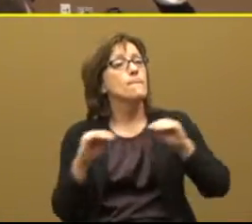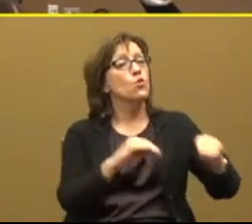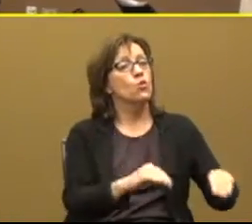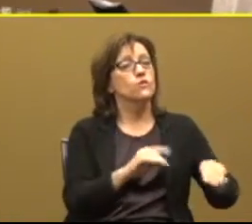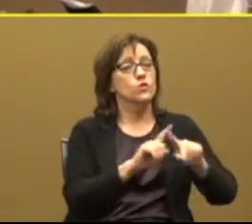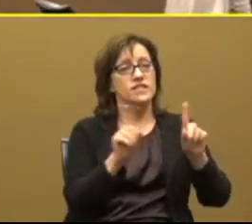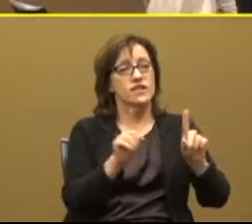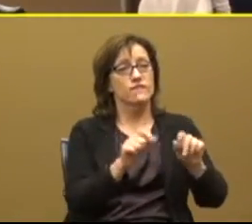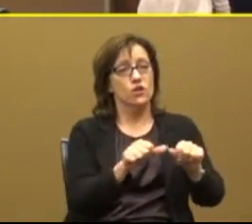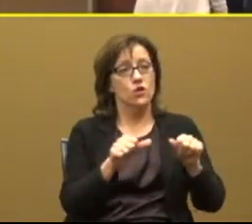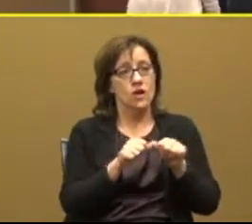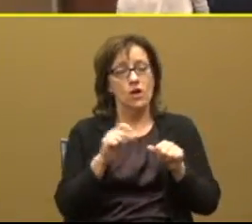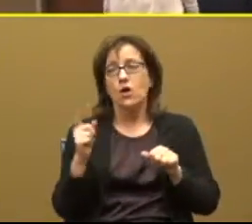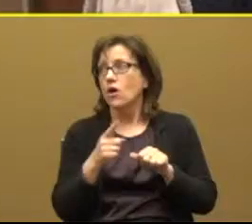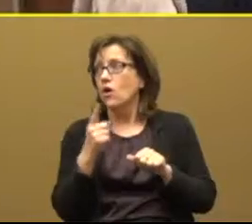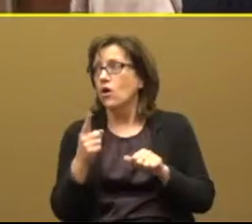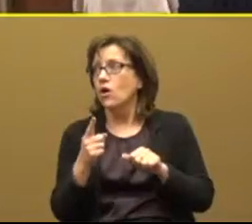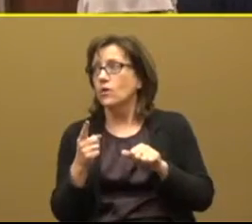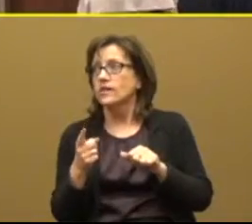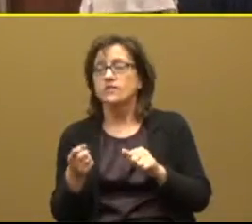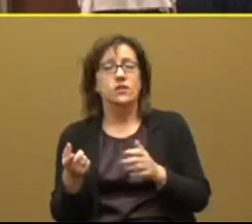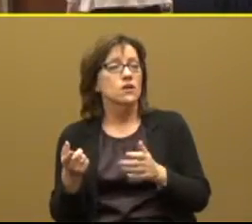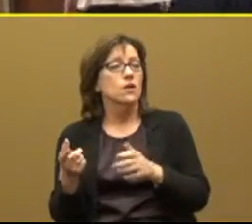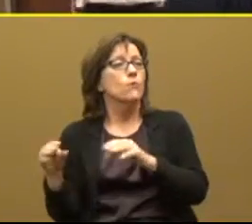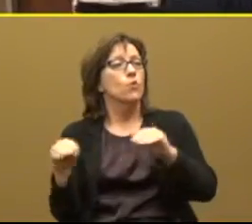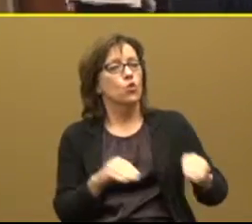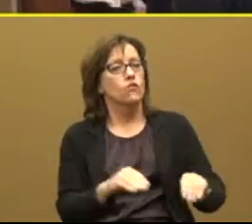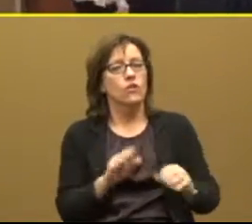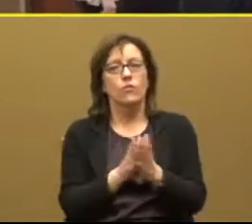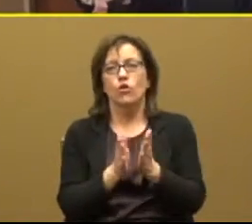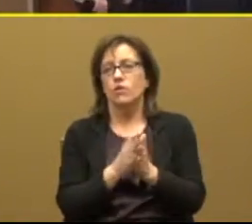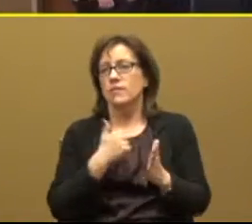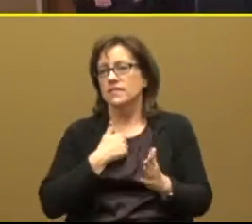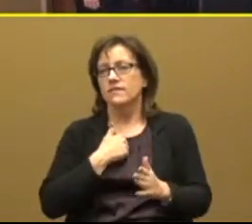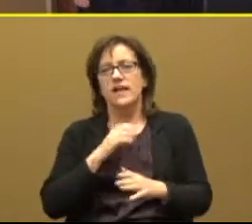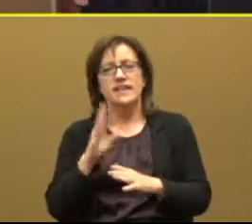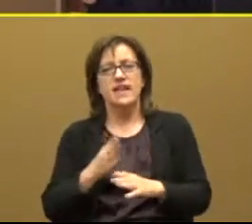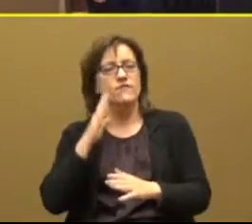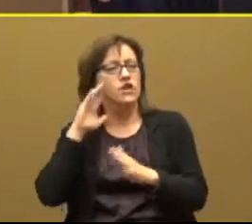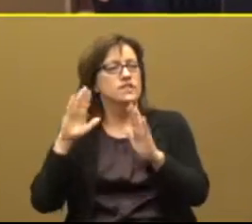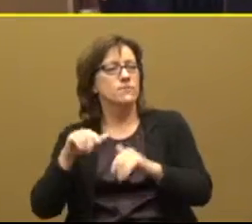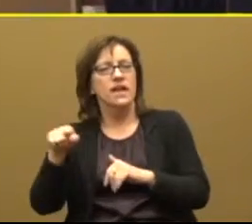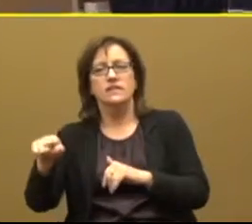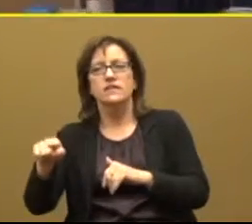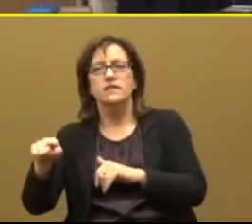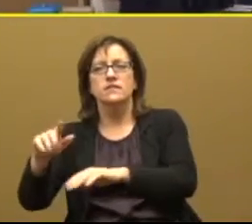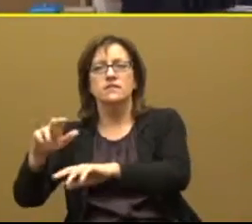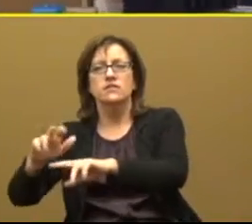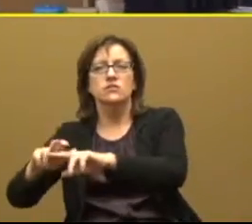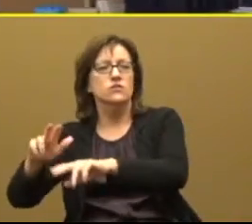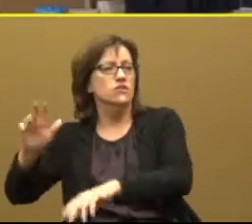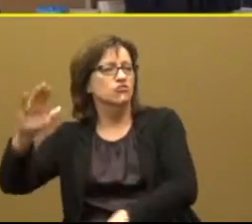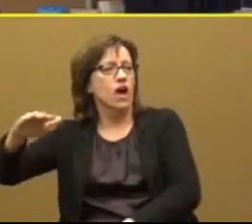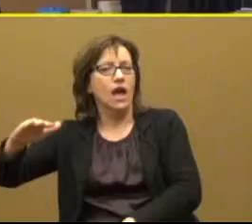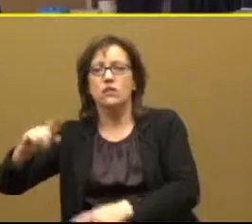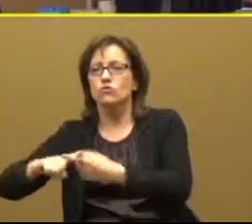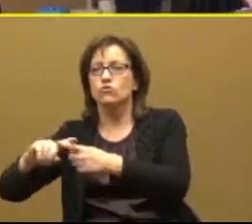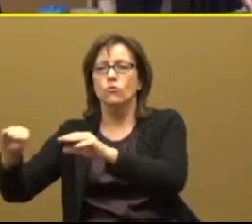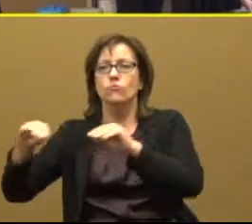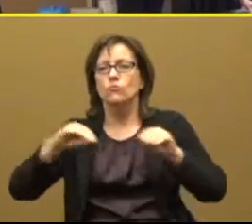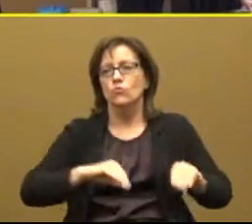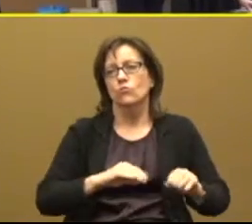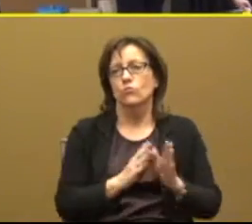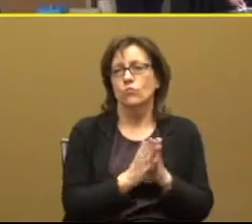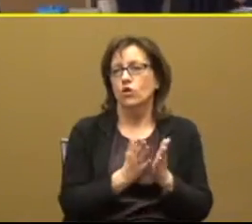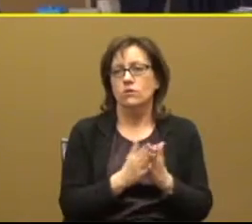always reset the book myself. Okay, I never expect the child to reset it. So now she's